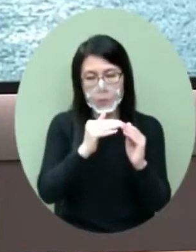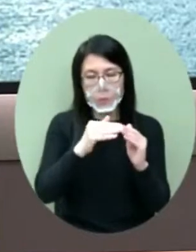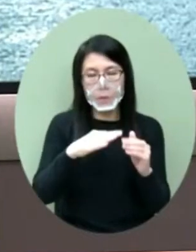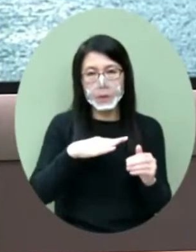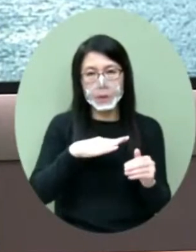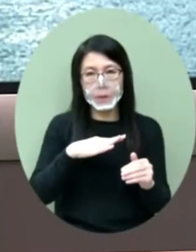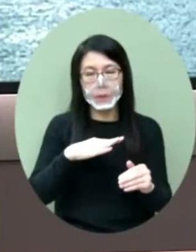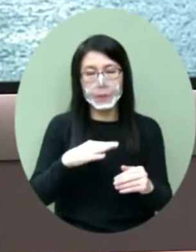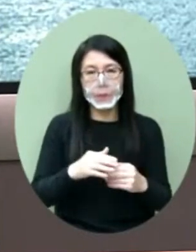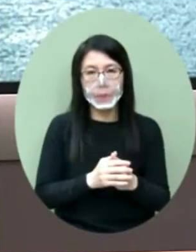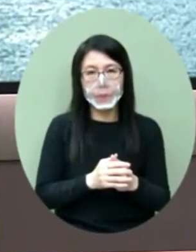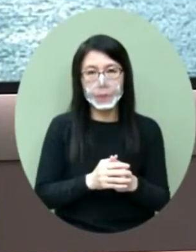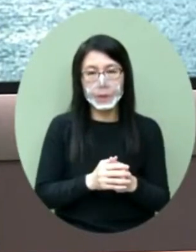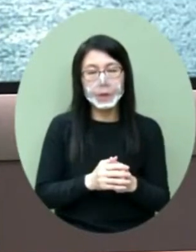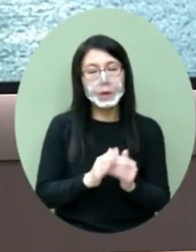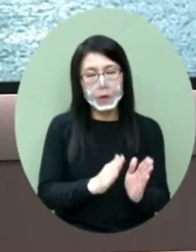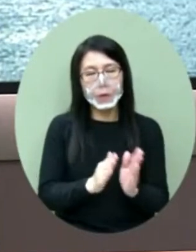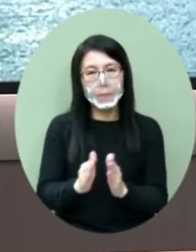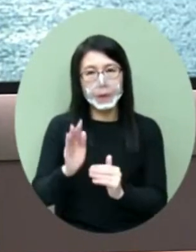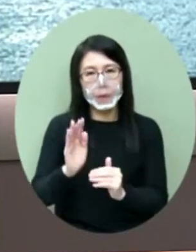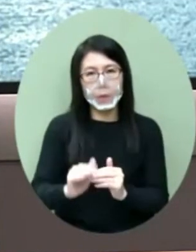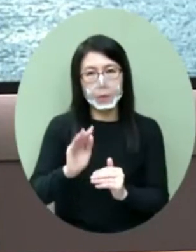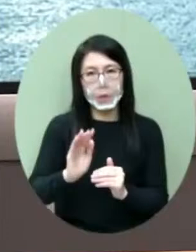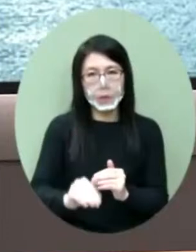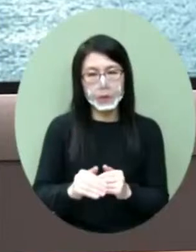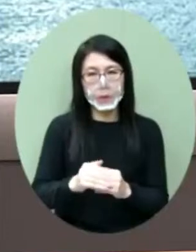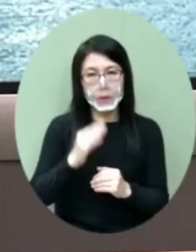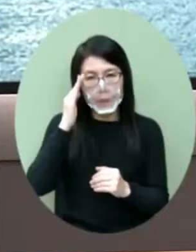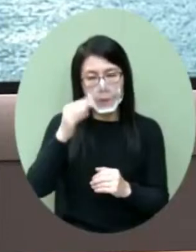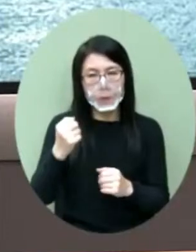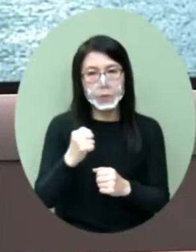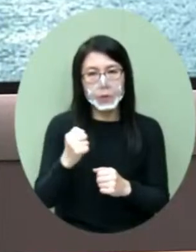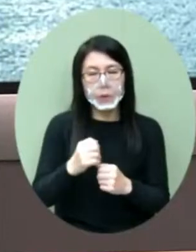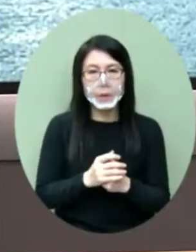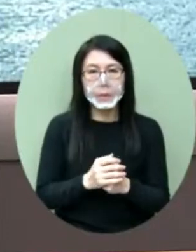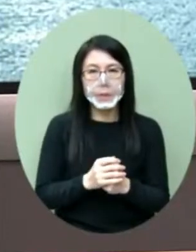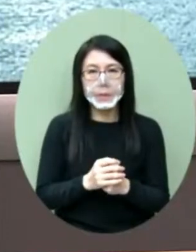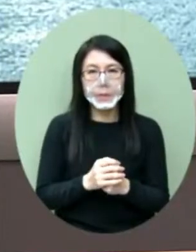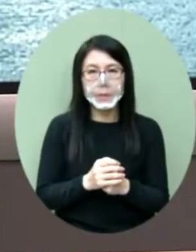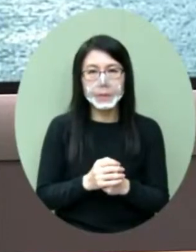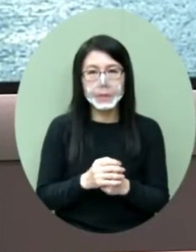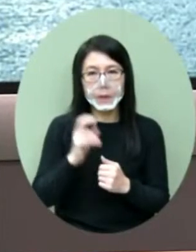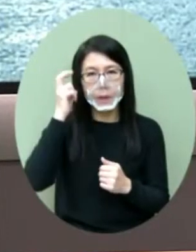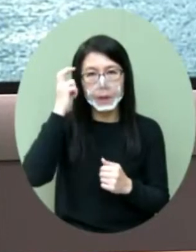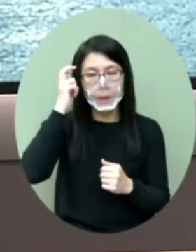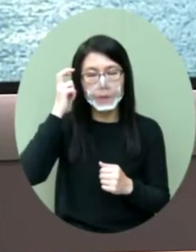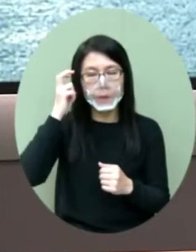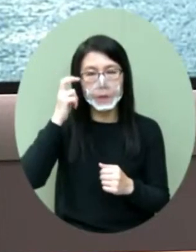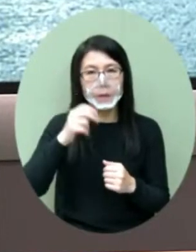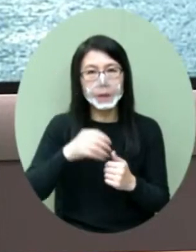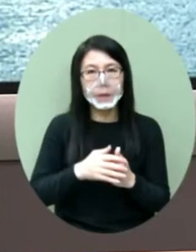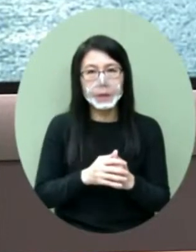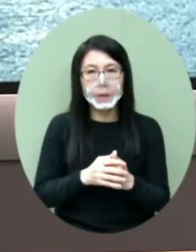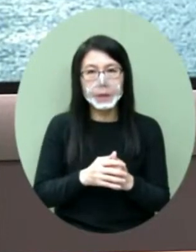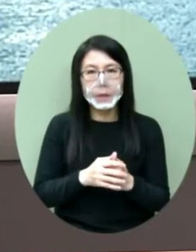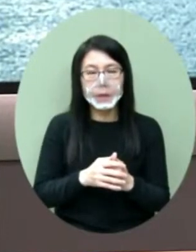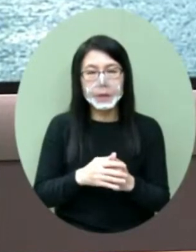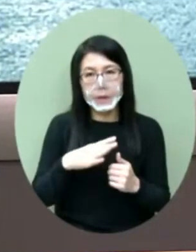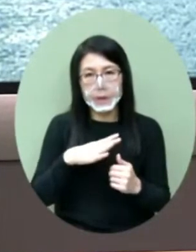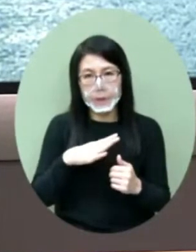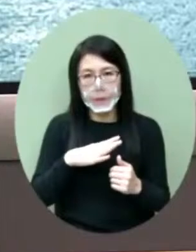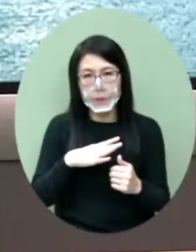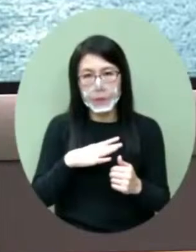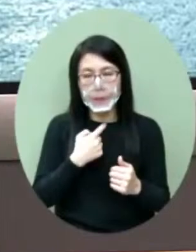We have asked about the situation in hospitals. Well, such requests have in general been